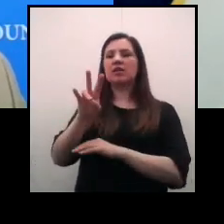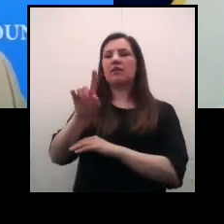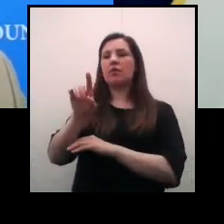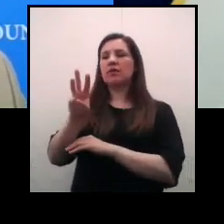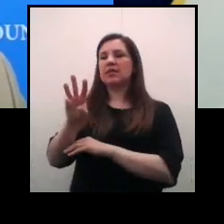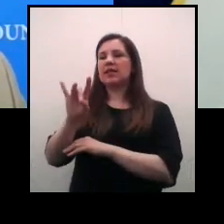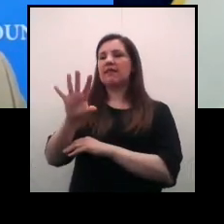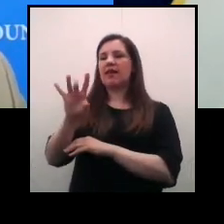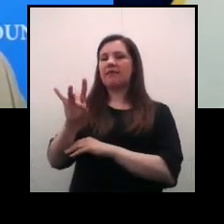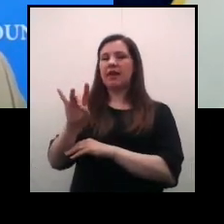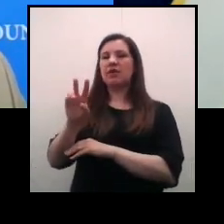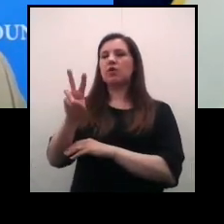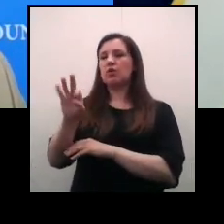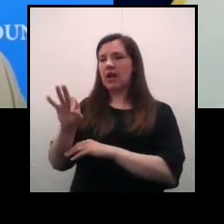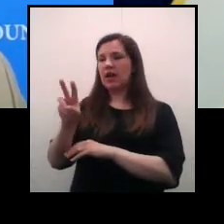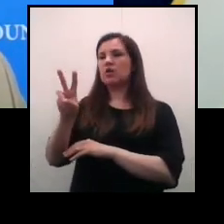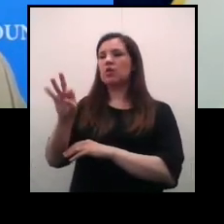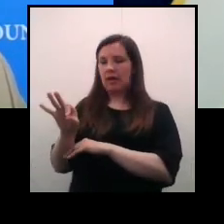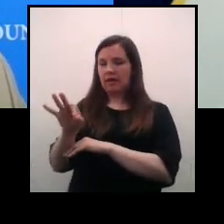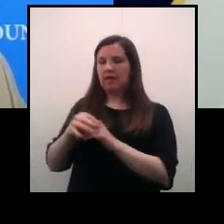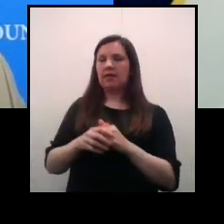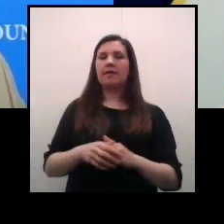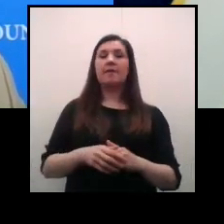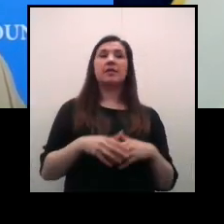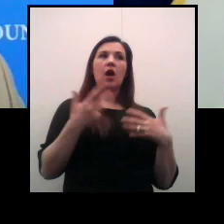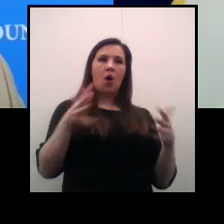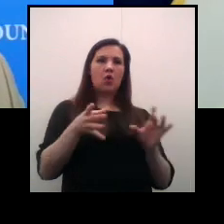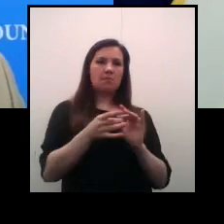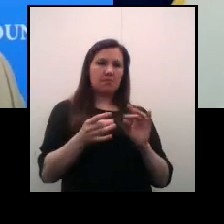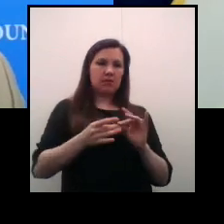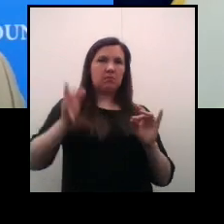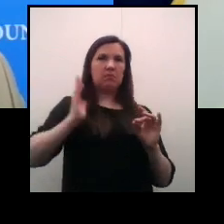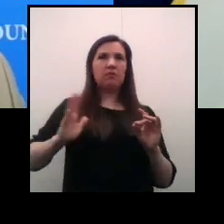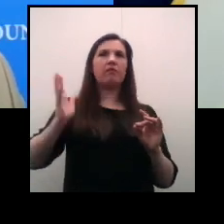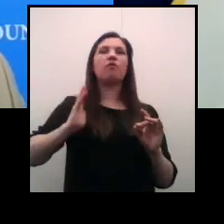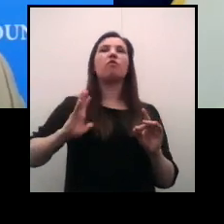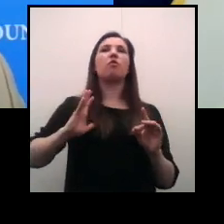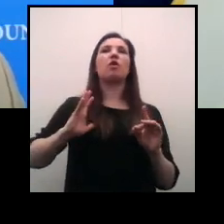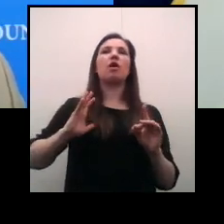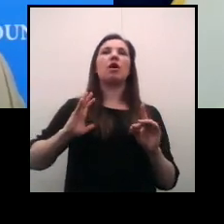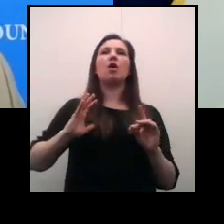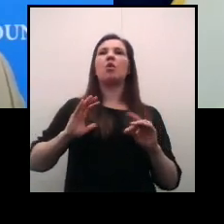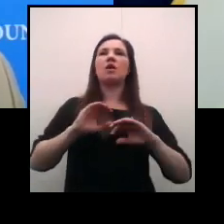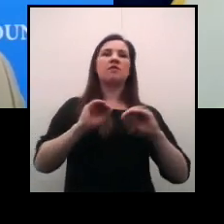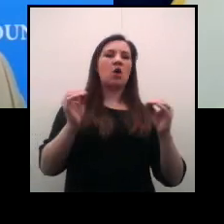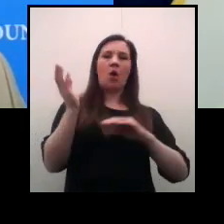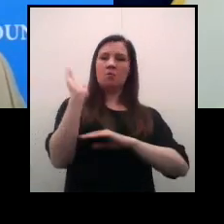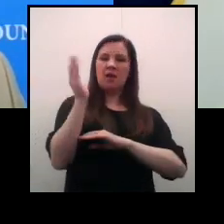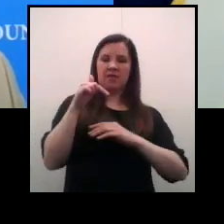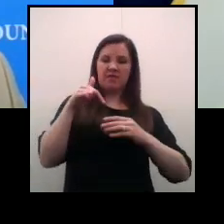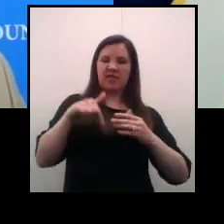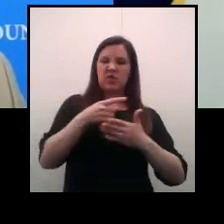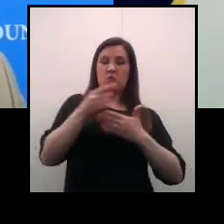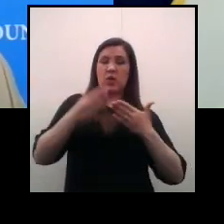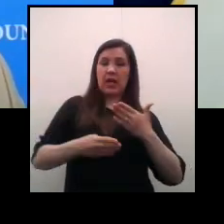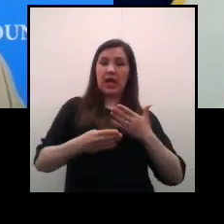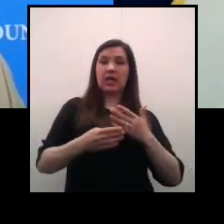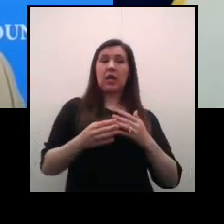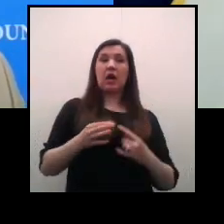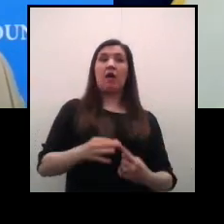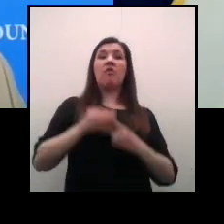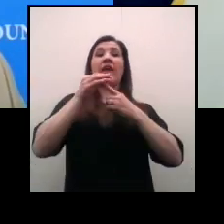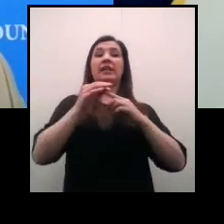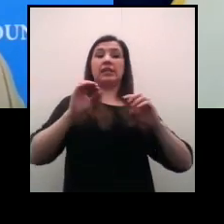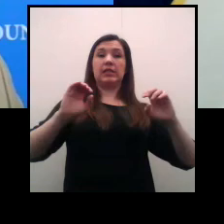716-858-2929. We, as we've talked before, will not be having any briefings over the weekend unless, unfortunately, an